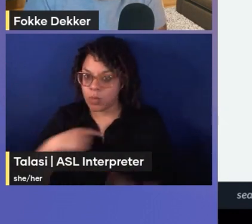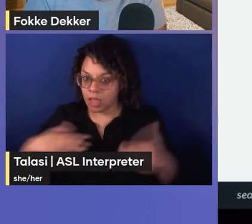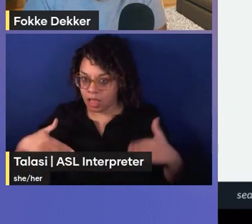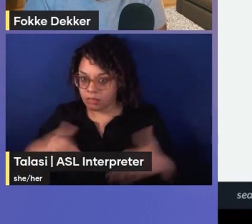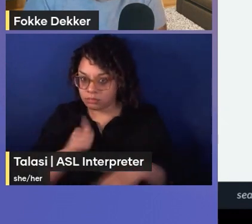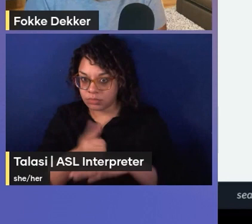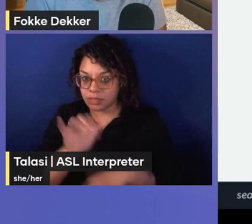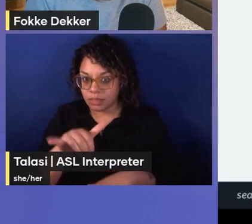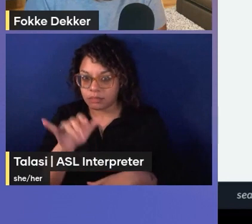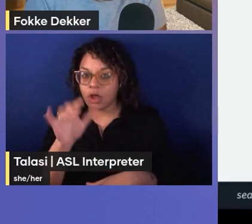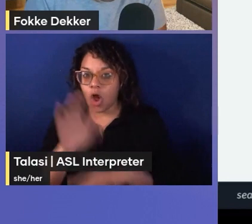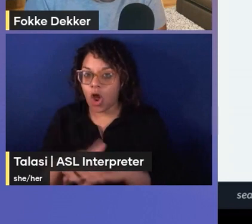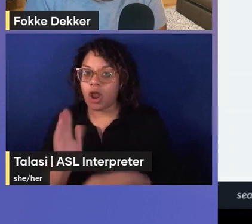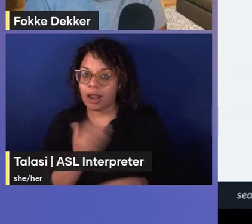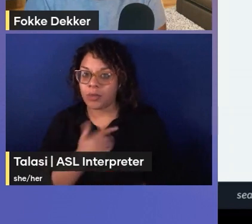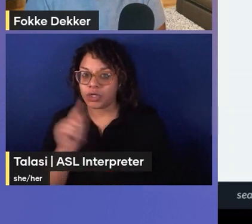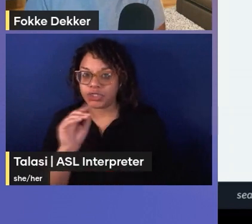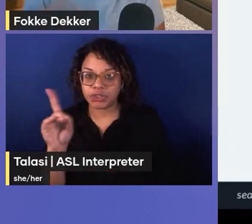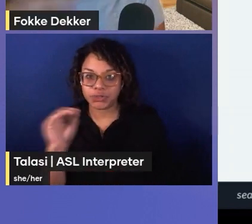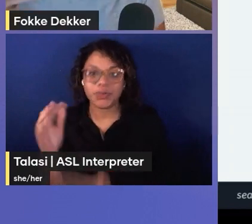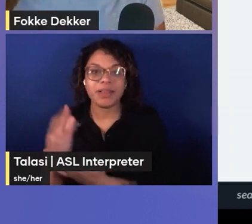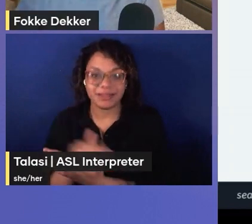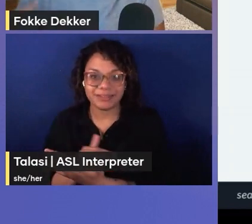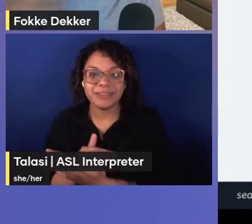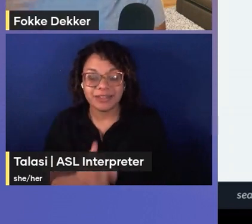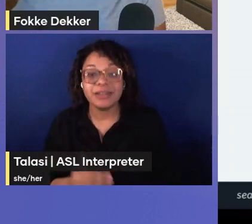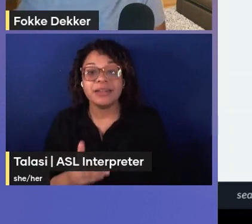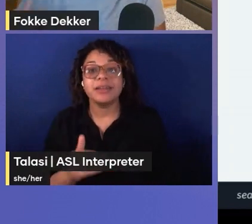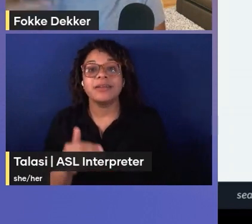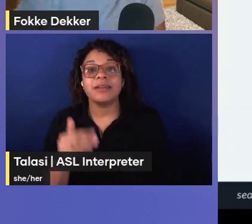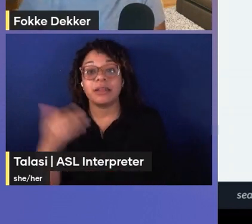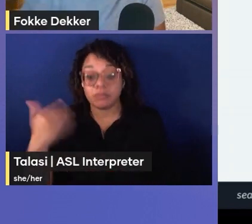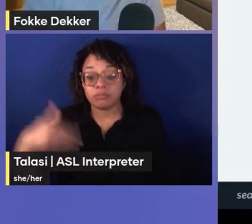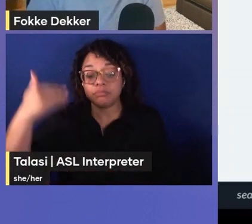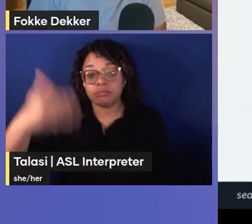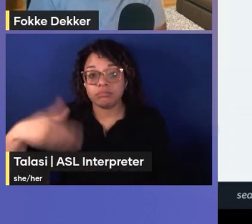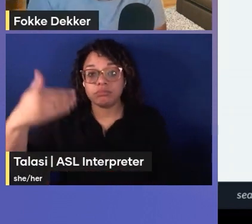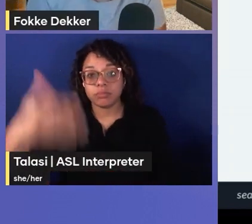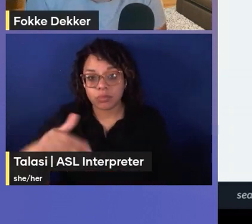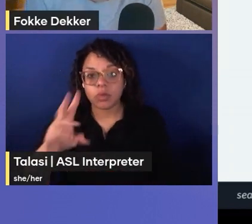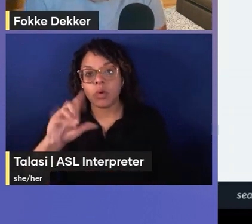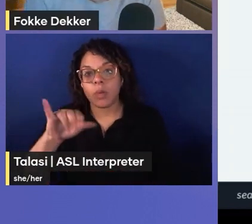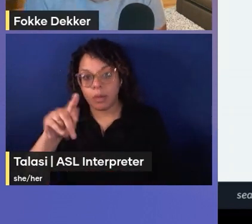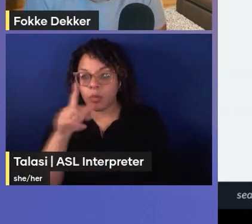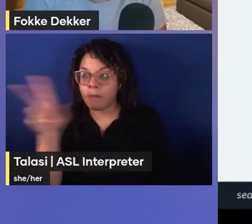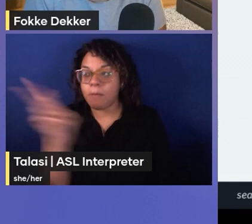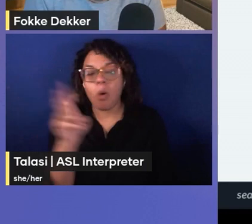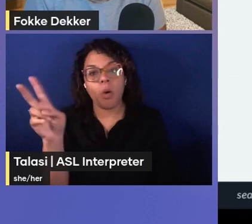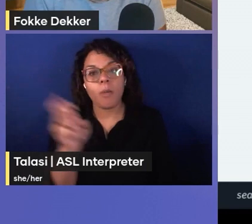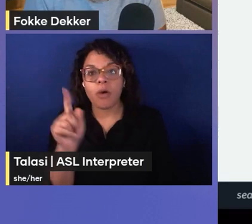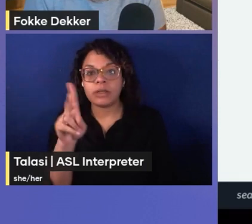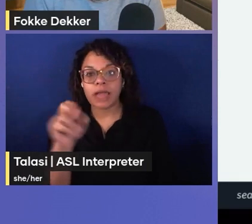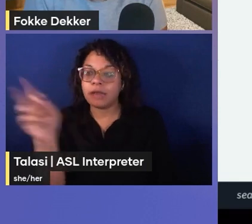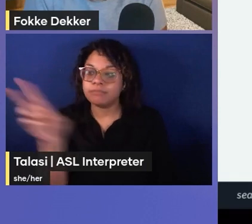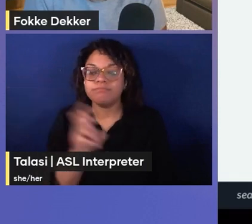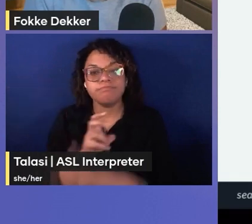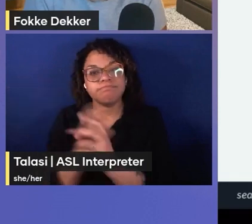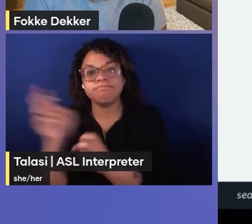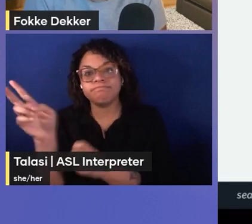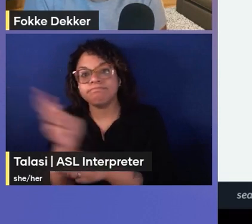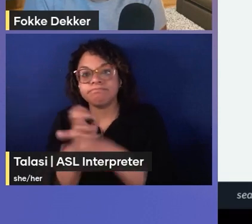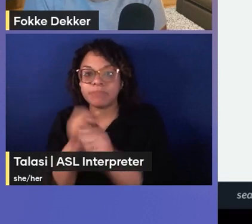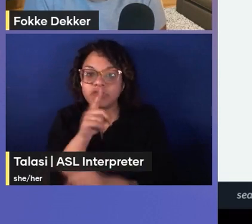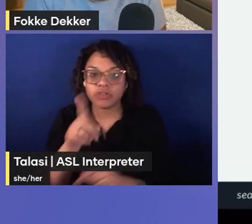That's on the to-do list for us because then Waypoint would keep pulling the status of your formation and making sure that it is